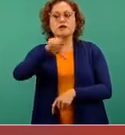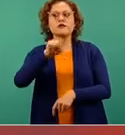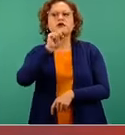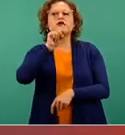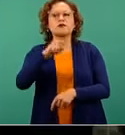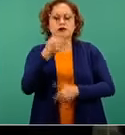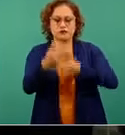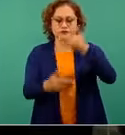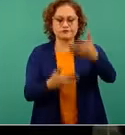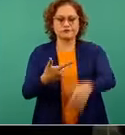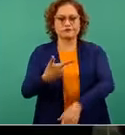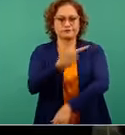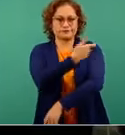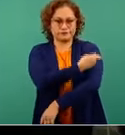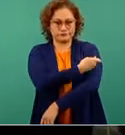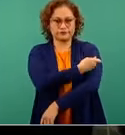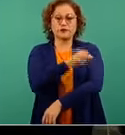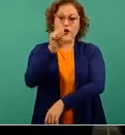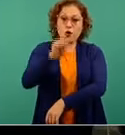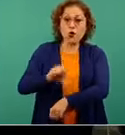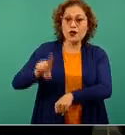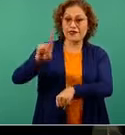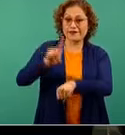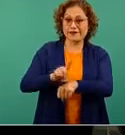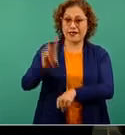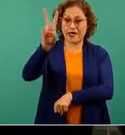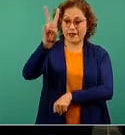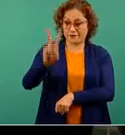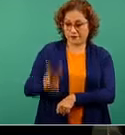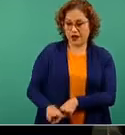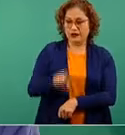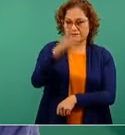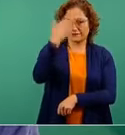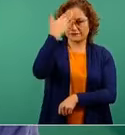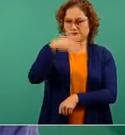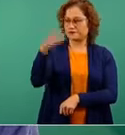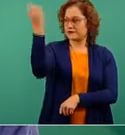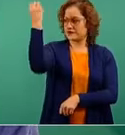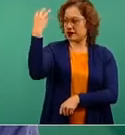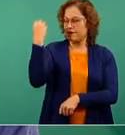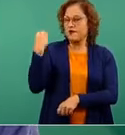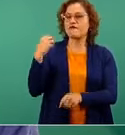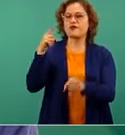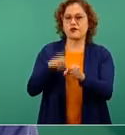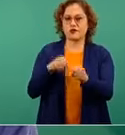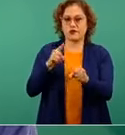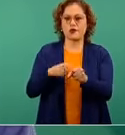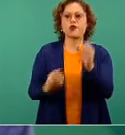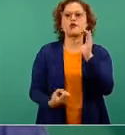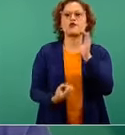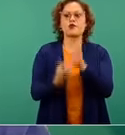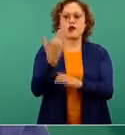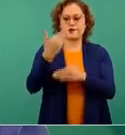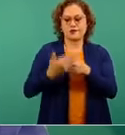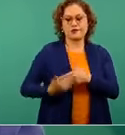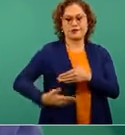quincenna, and we to actualize the semifinals of the risk of COVID. This